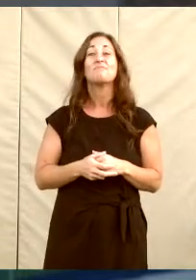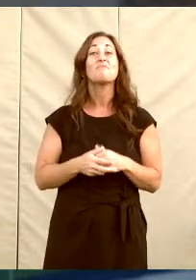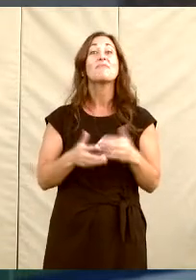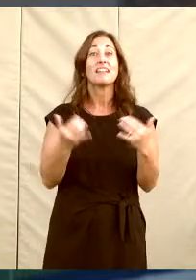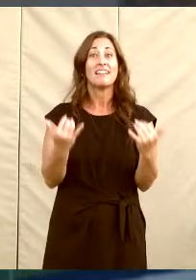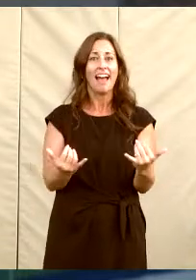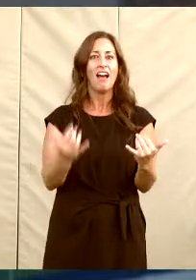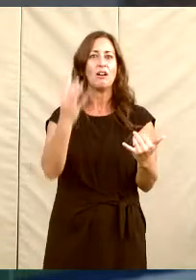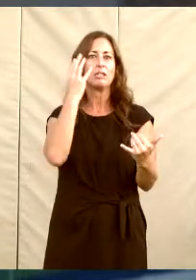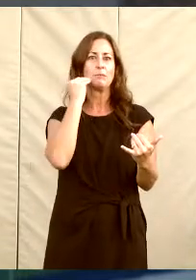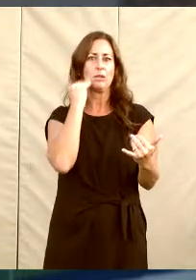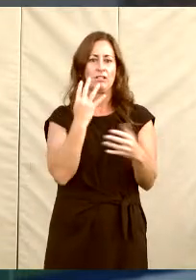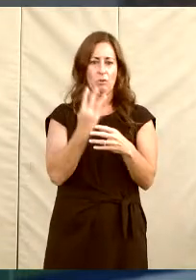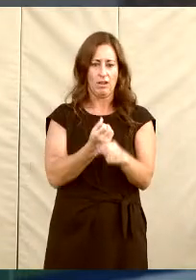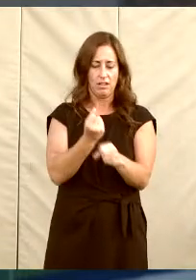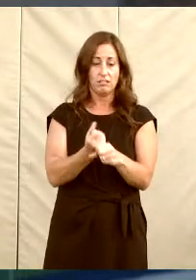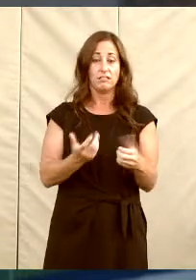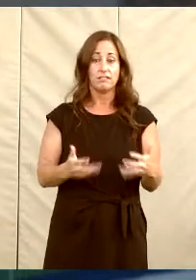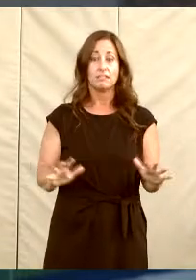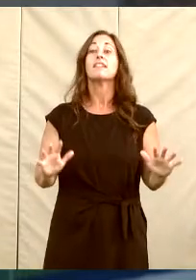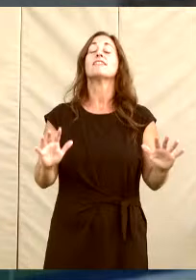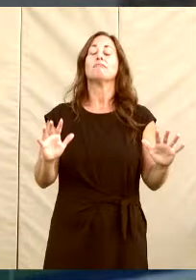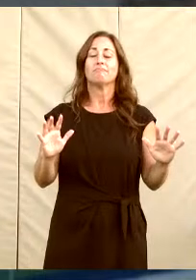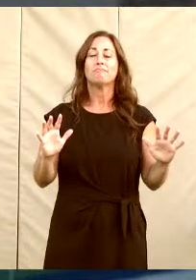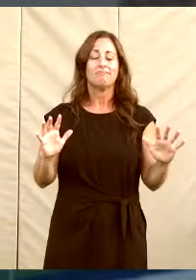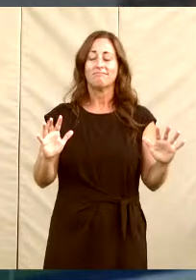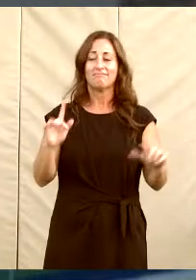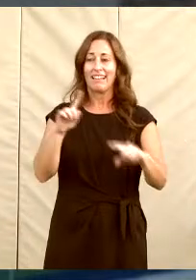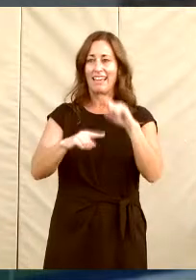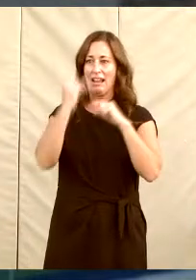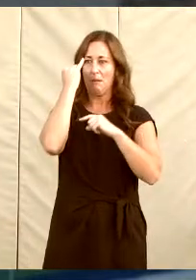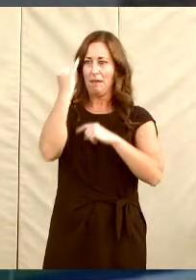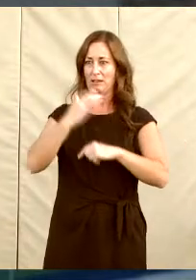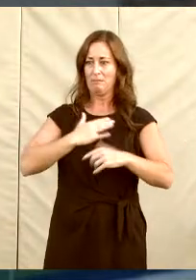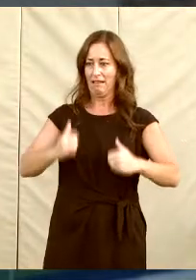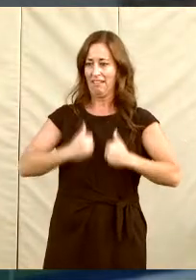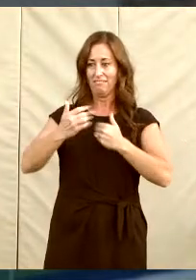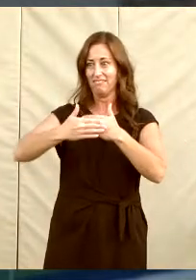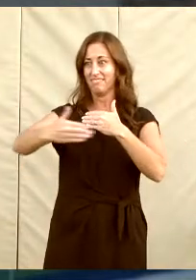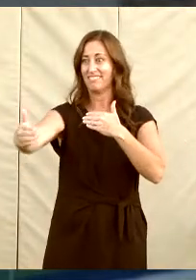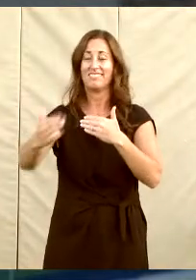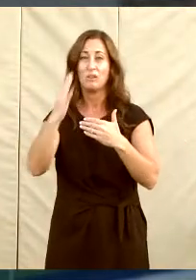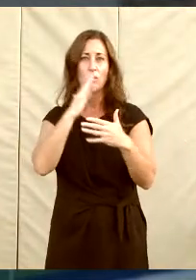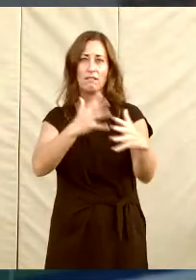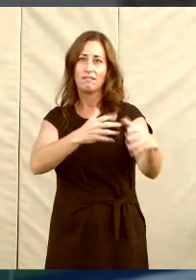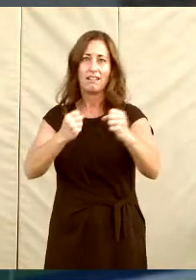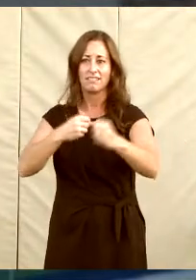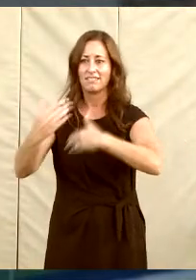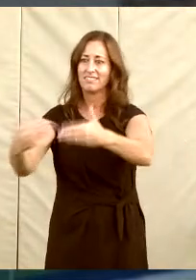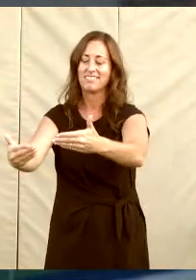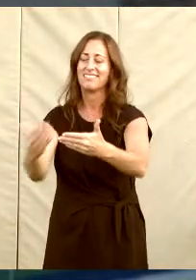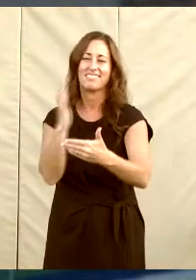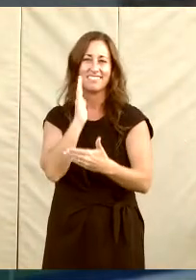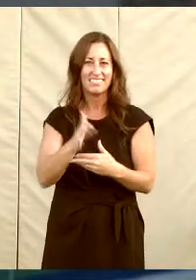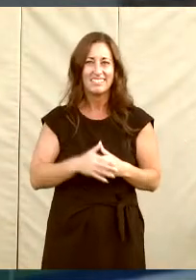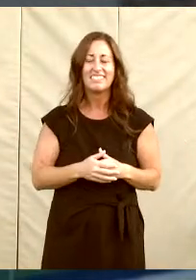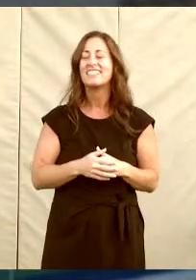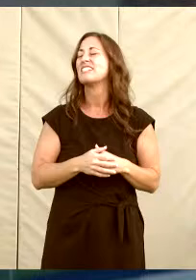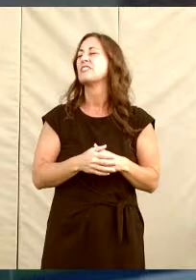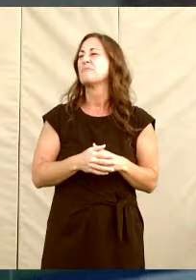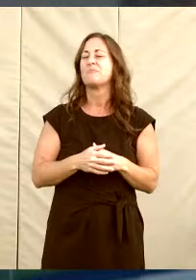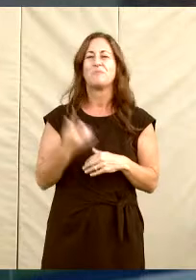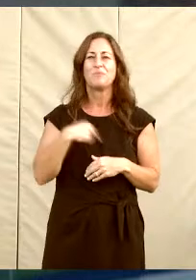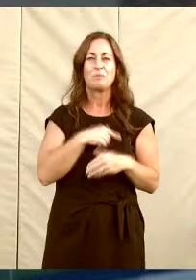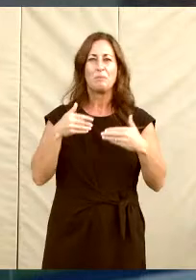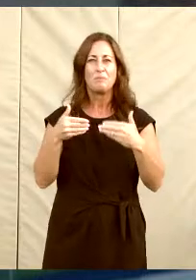fast high school came and went, I can only imagine how fast the rest of our lives will come and go. As we move forward,